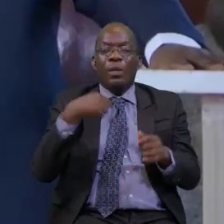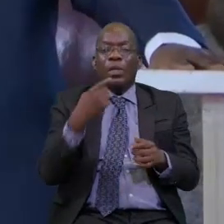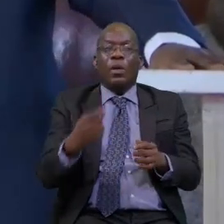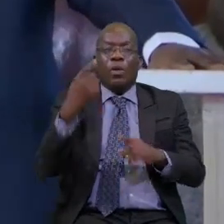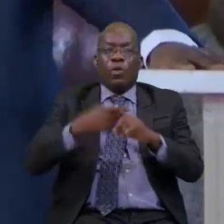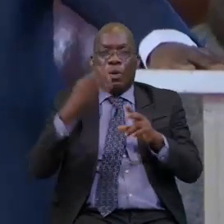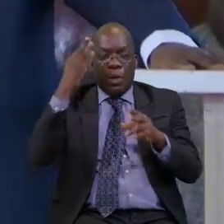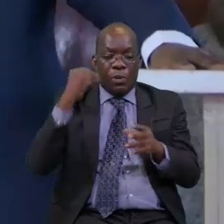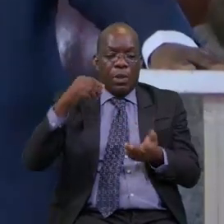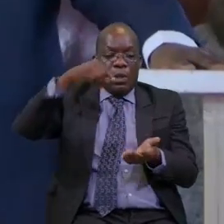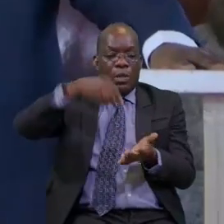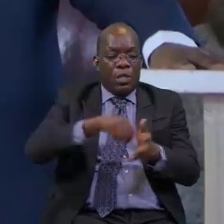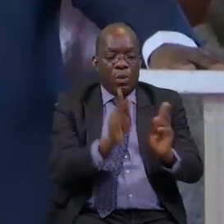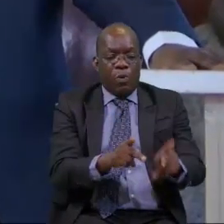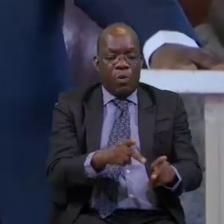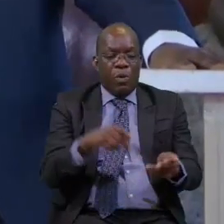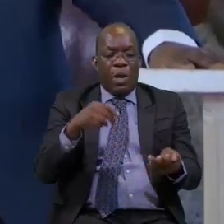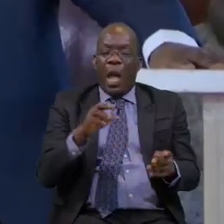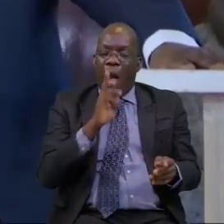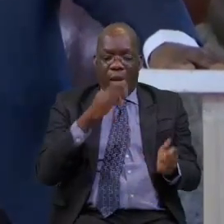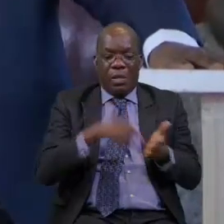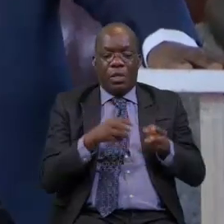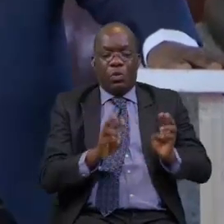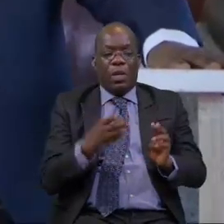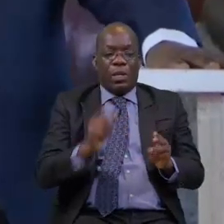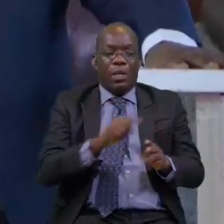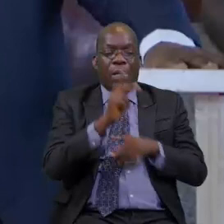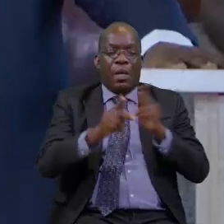into, the parcel of land you're sowing into,